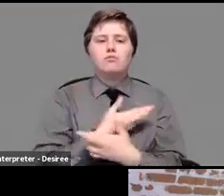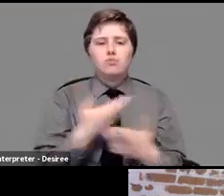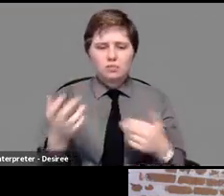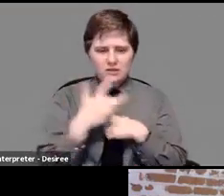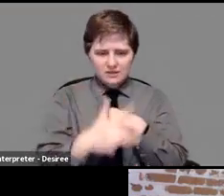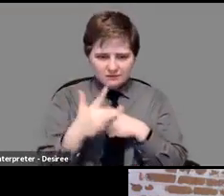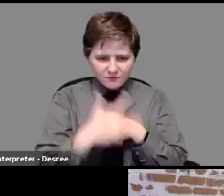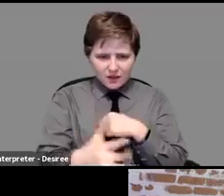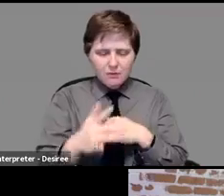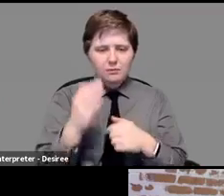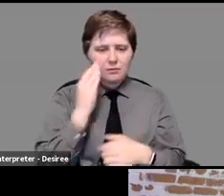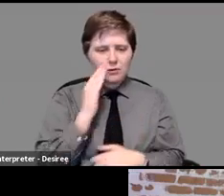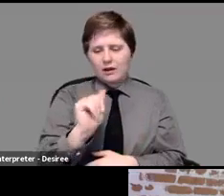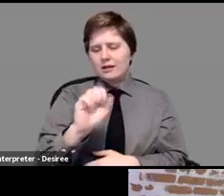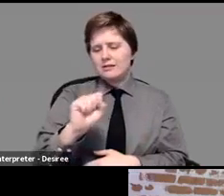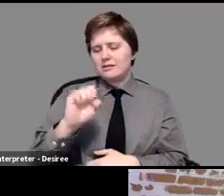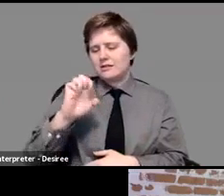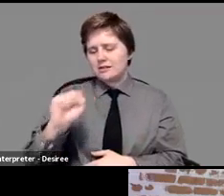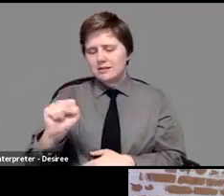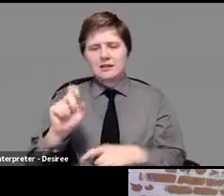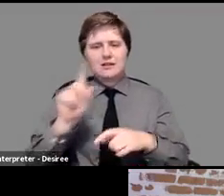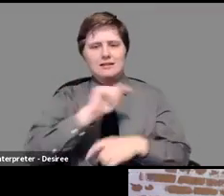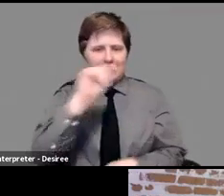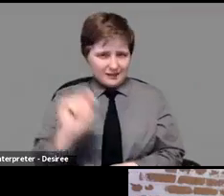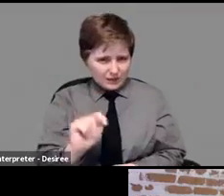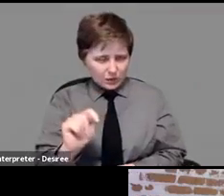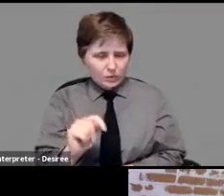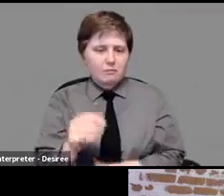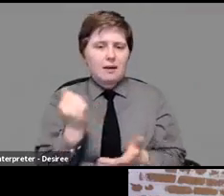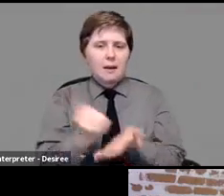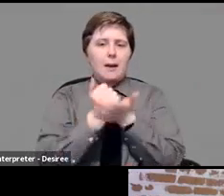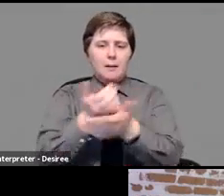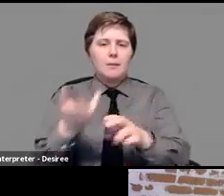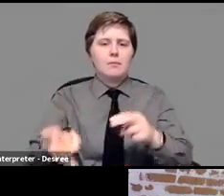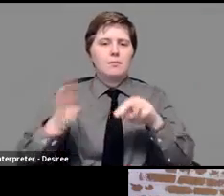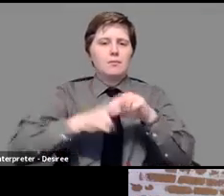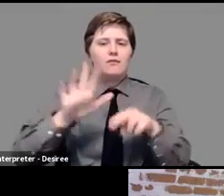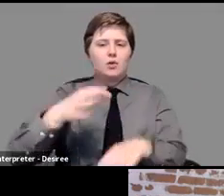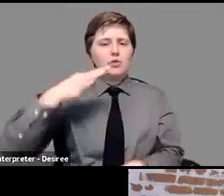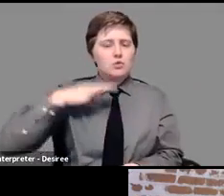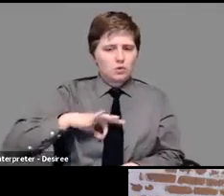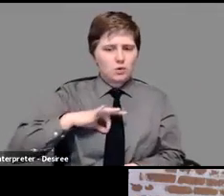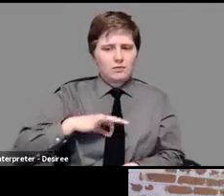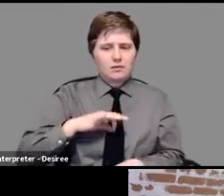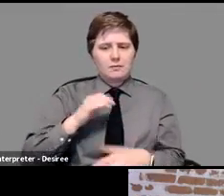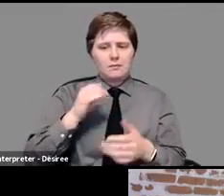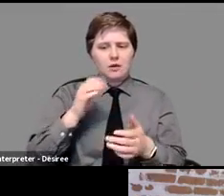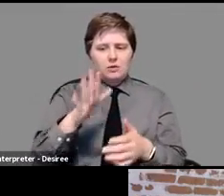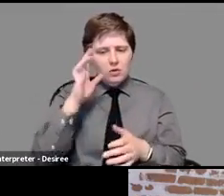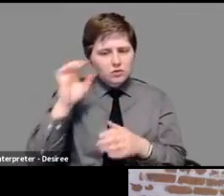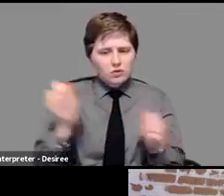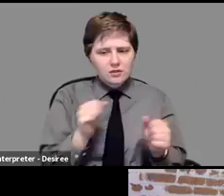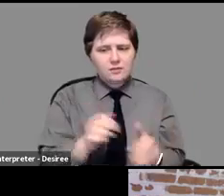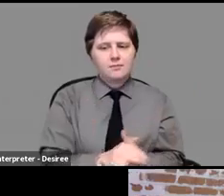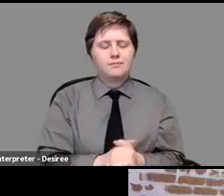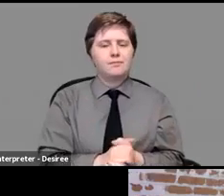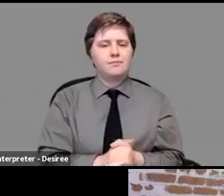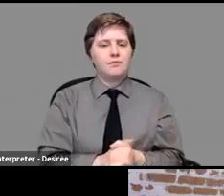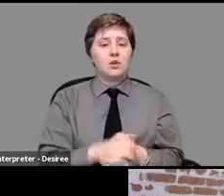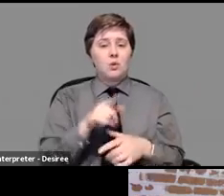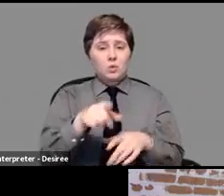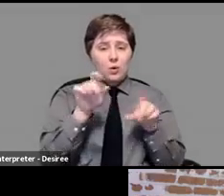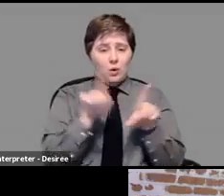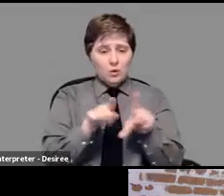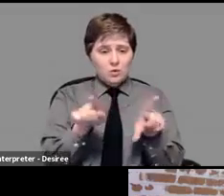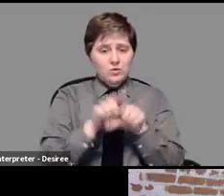out there such as Access Toledo that can help you improve your credit score and give you strategy in order to do so. You're also going to be able